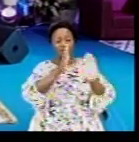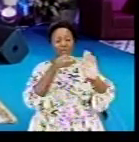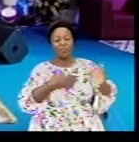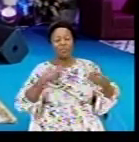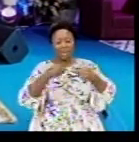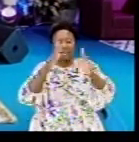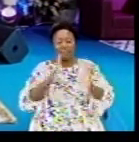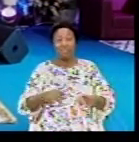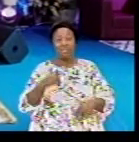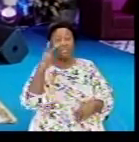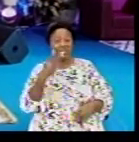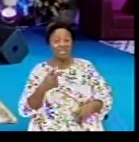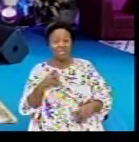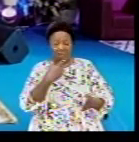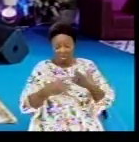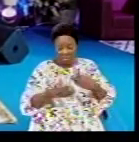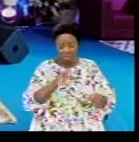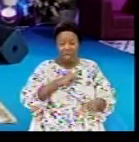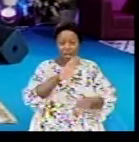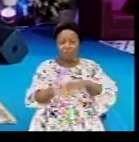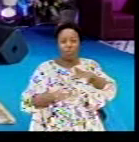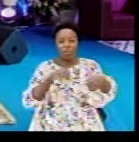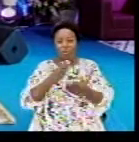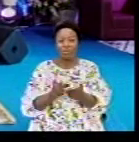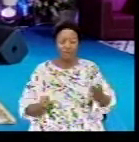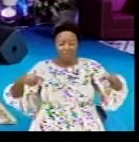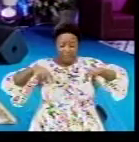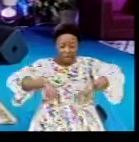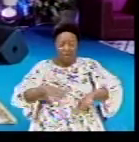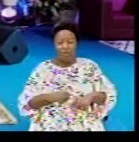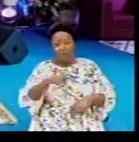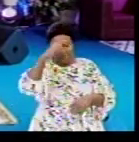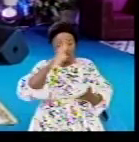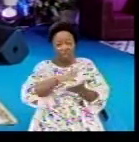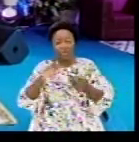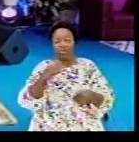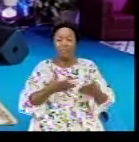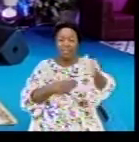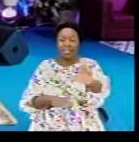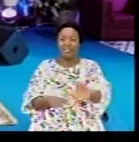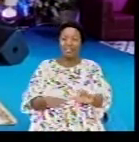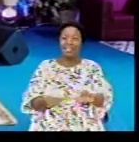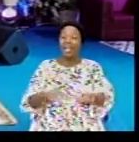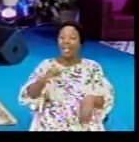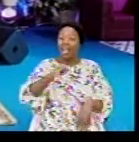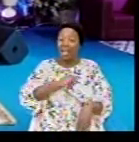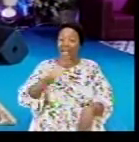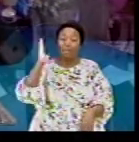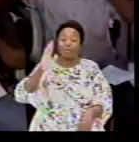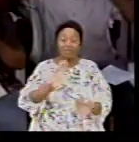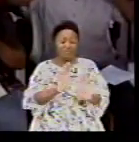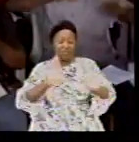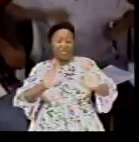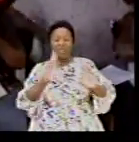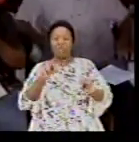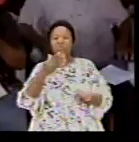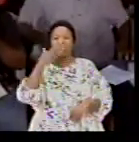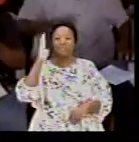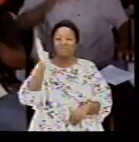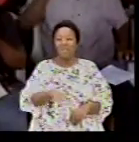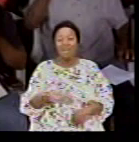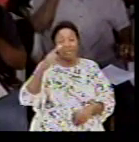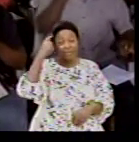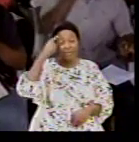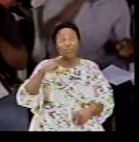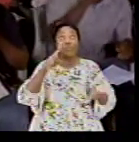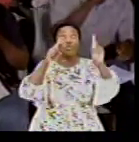Yea, though I walk through the valley of the shadow of death, I will fear no evil, for thou art